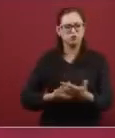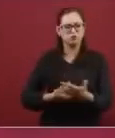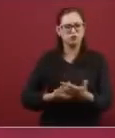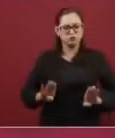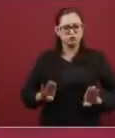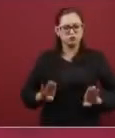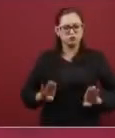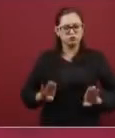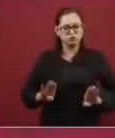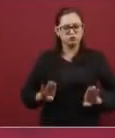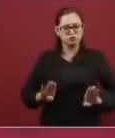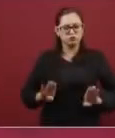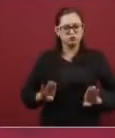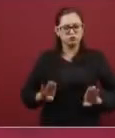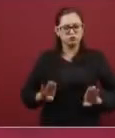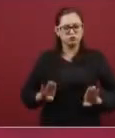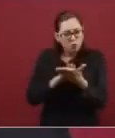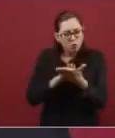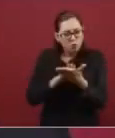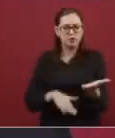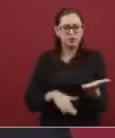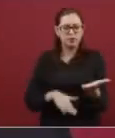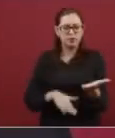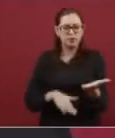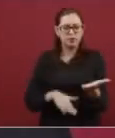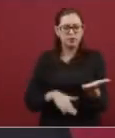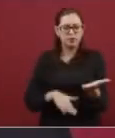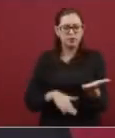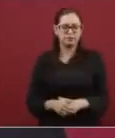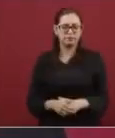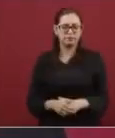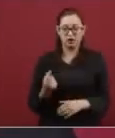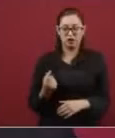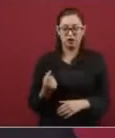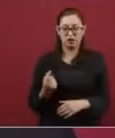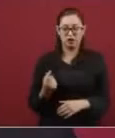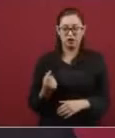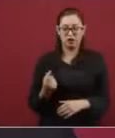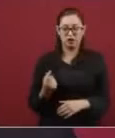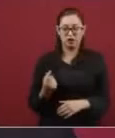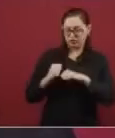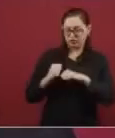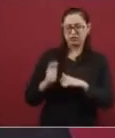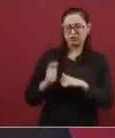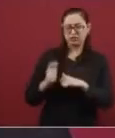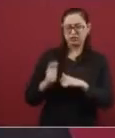to act with humility and to become